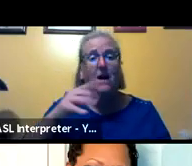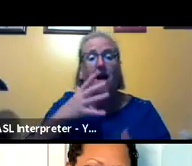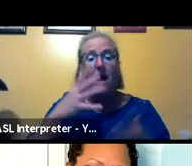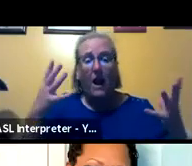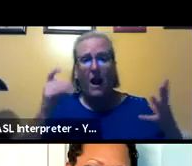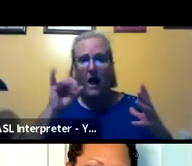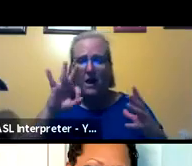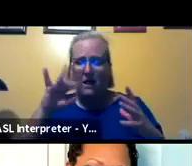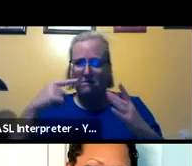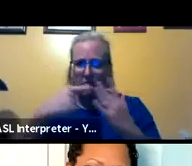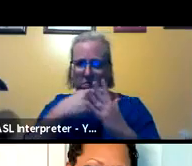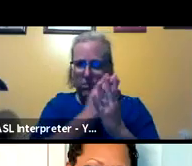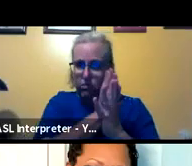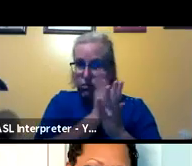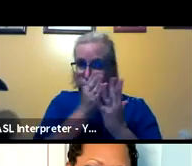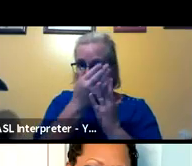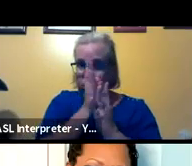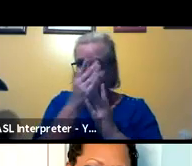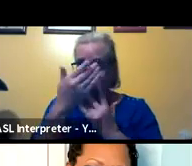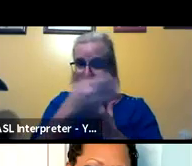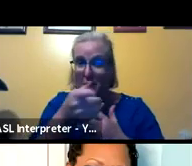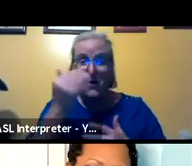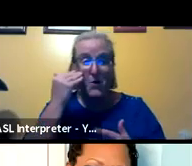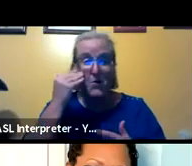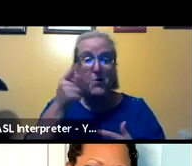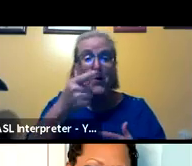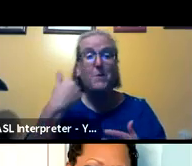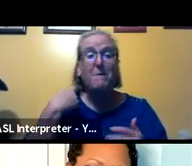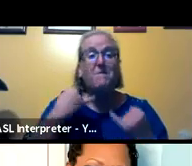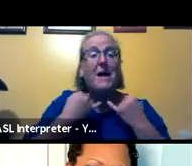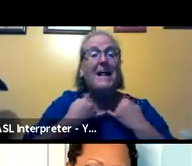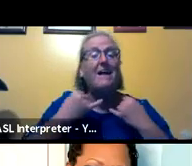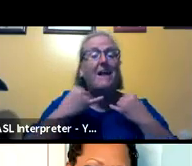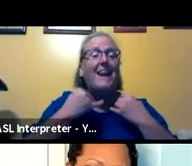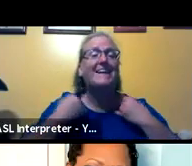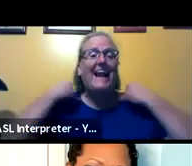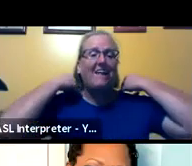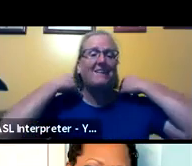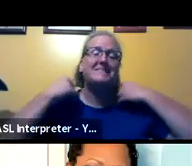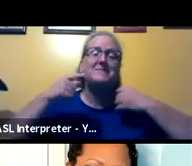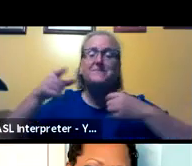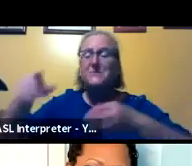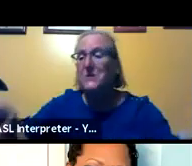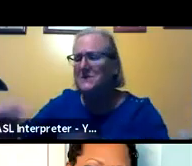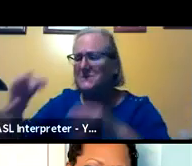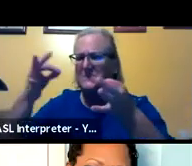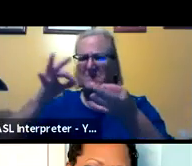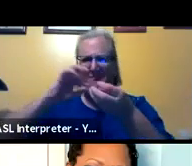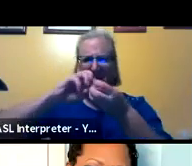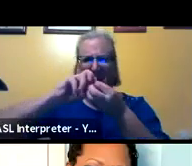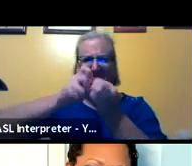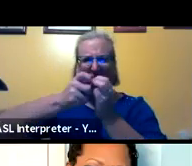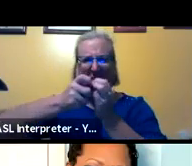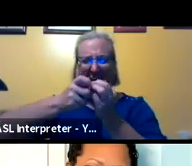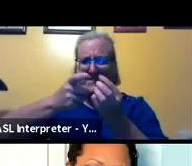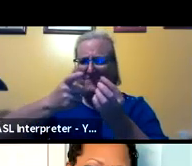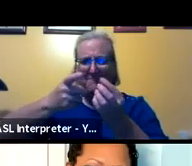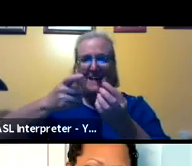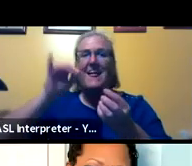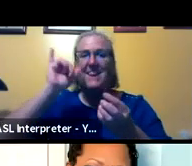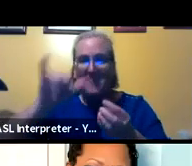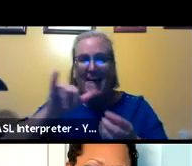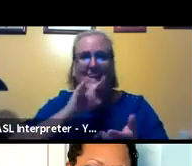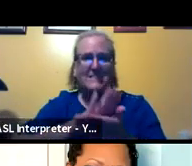and turns. If you've ever pulled a necklace that you haven't worn for years out of your drawer and it's all knotted, that is school